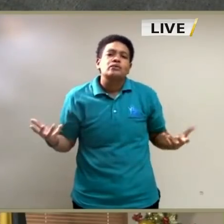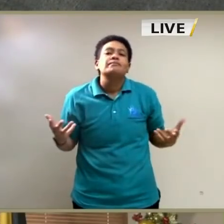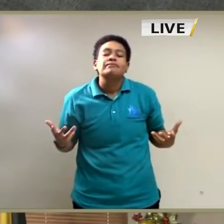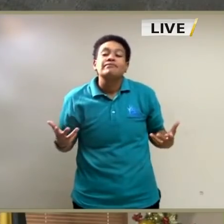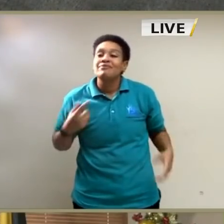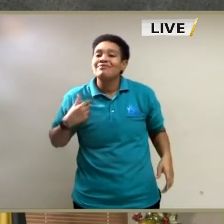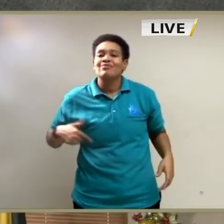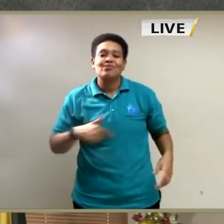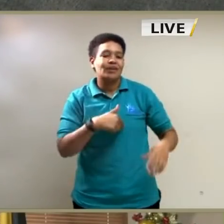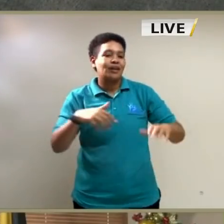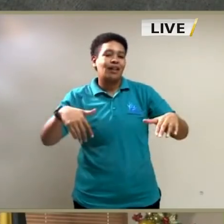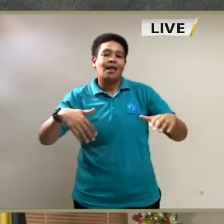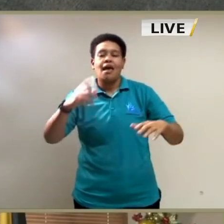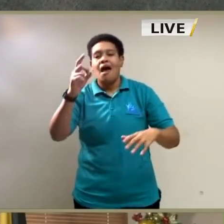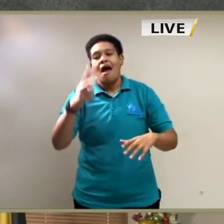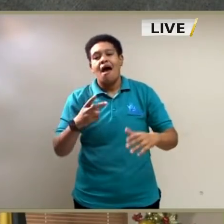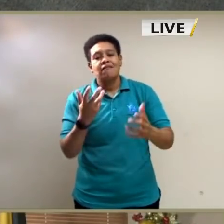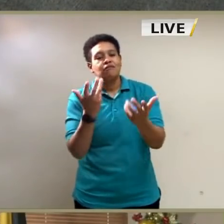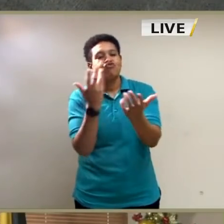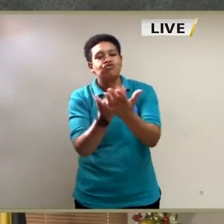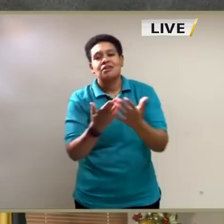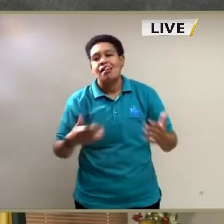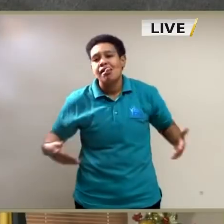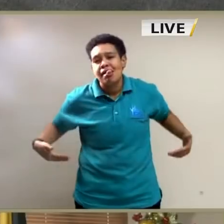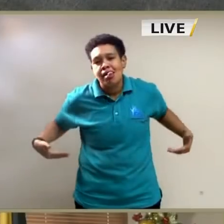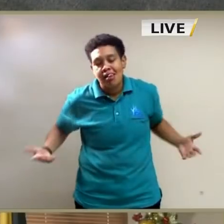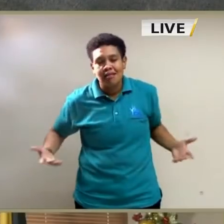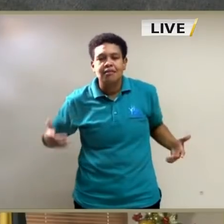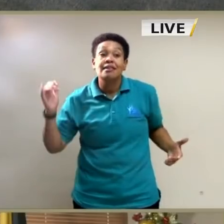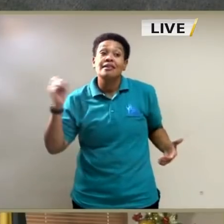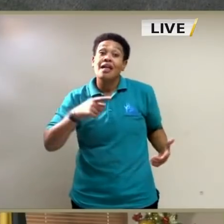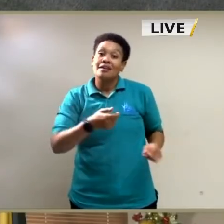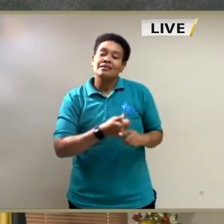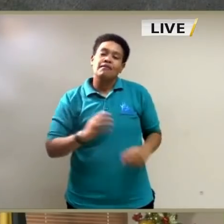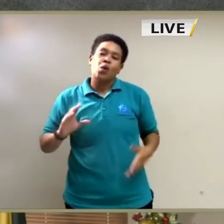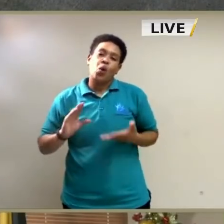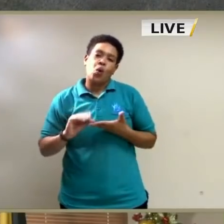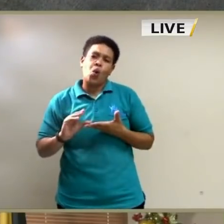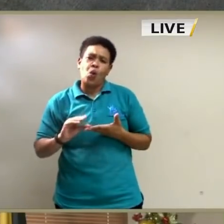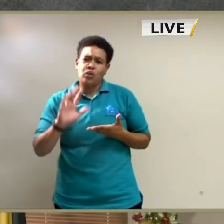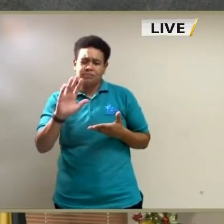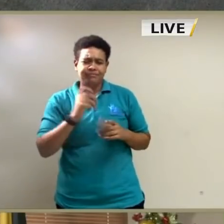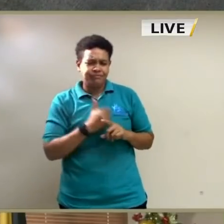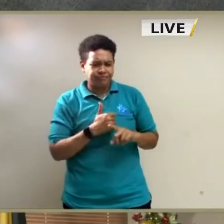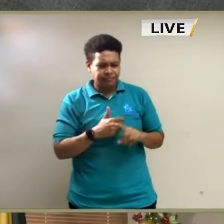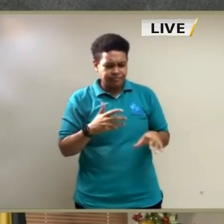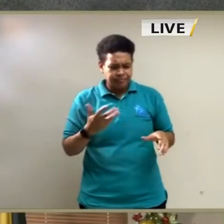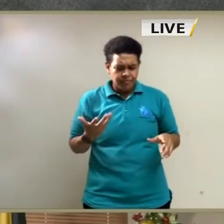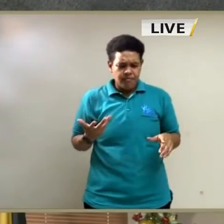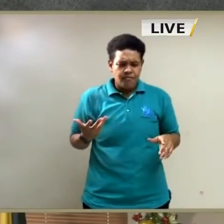we are not even halfway there yet. So that is low. The